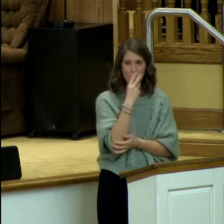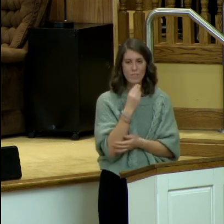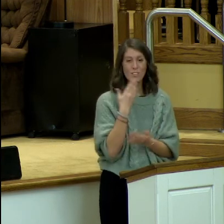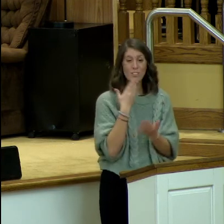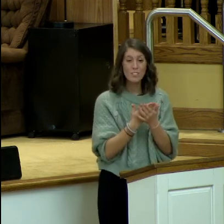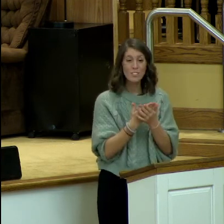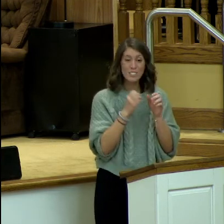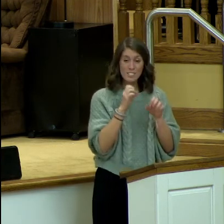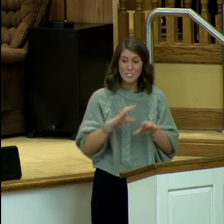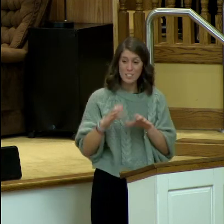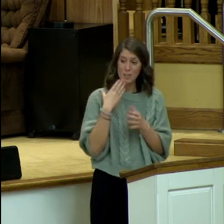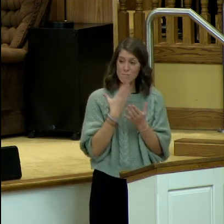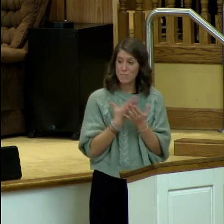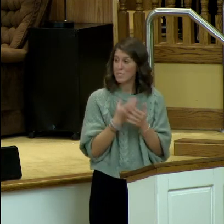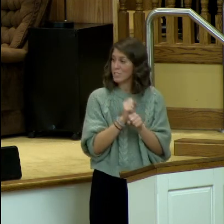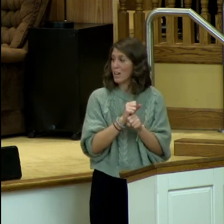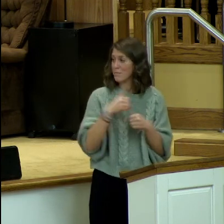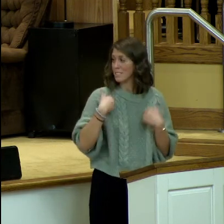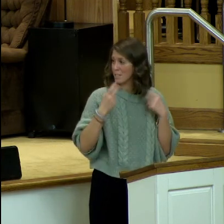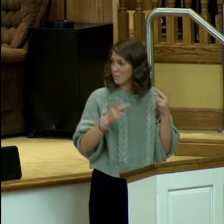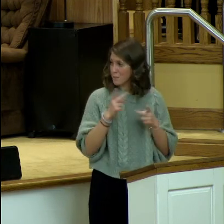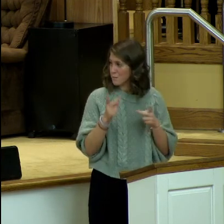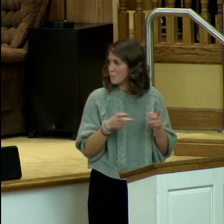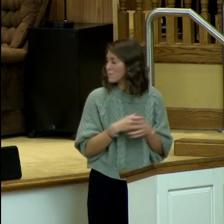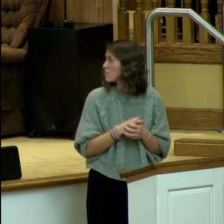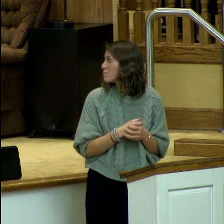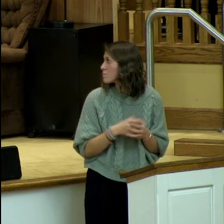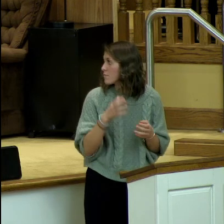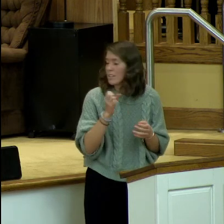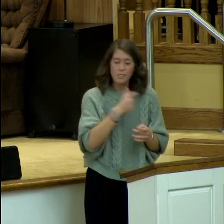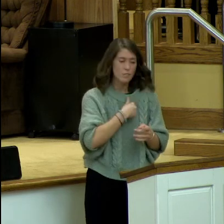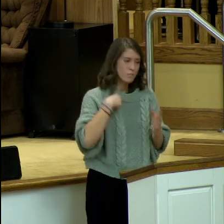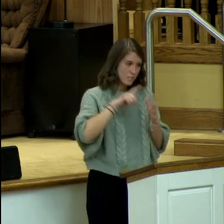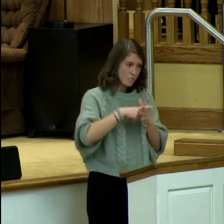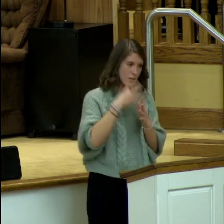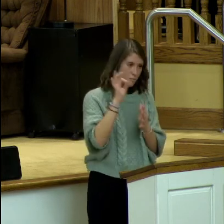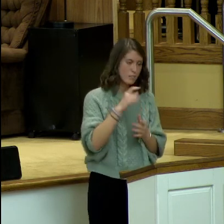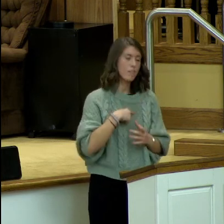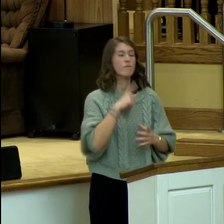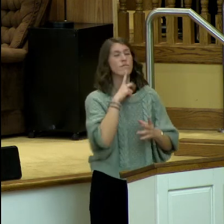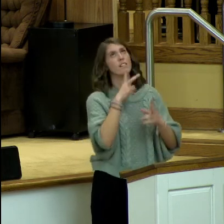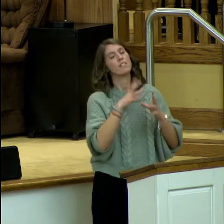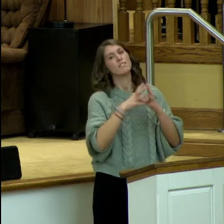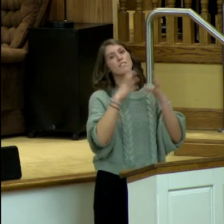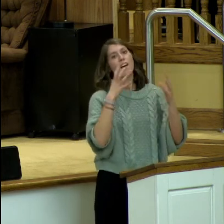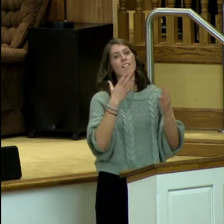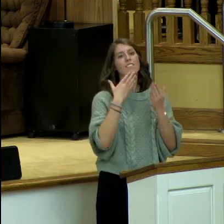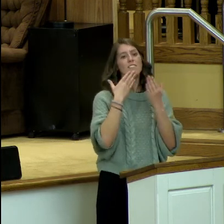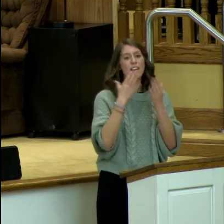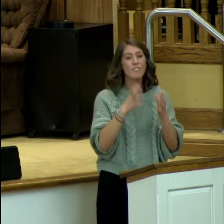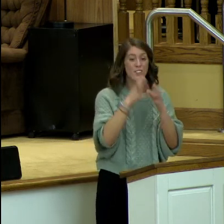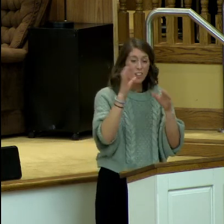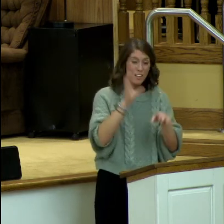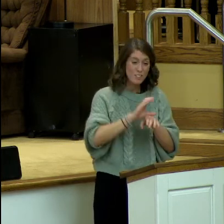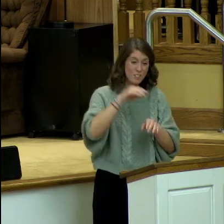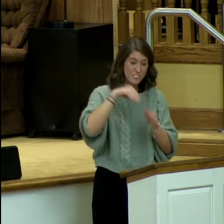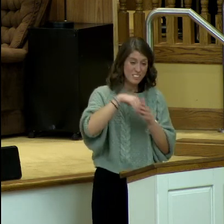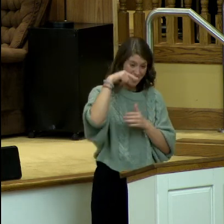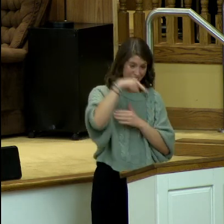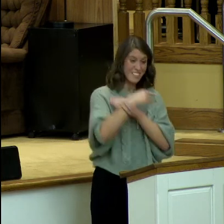job, young people. It's been a blessing to be at a church. Let me just say real quickly as we get in this message how thankful I am. A lot of churches in this